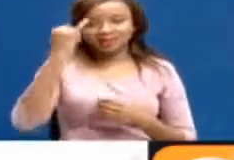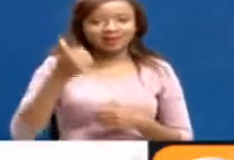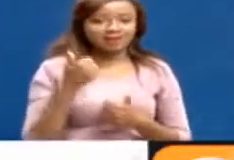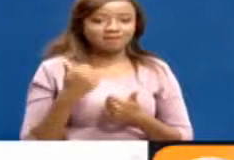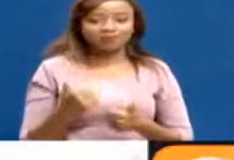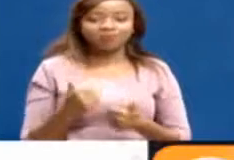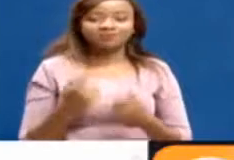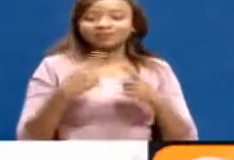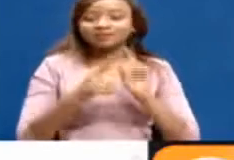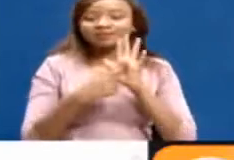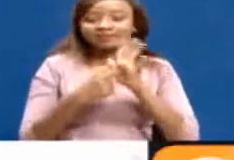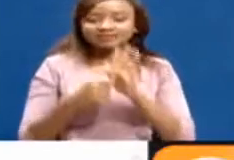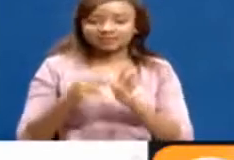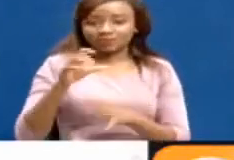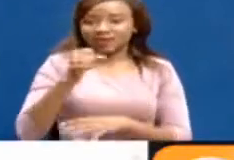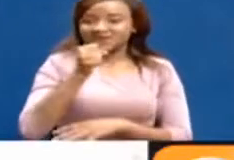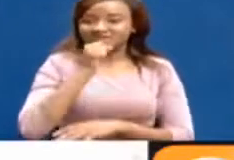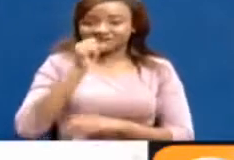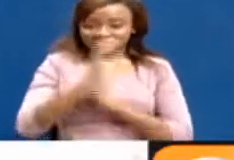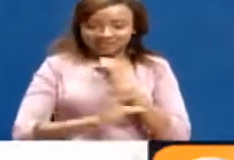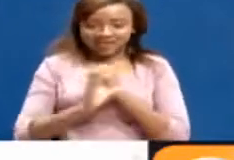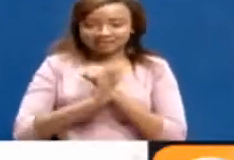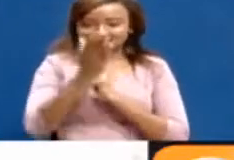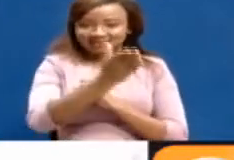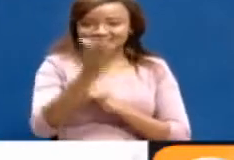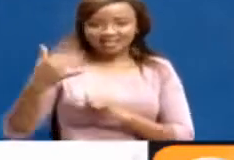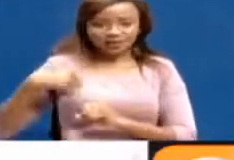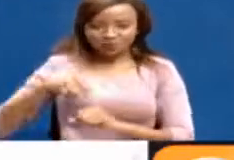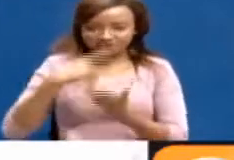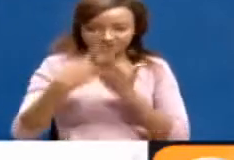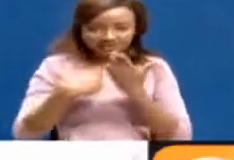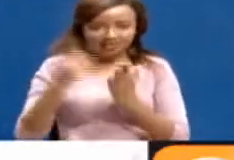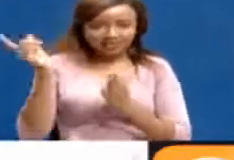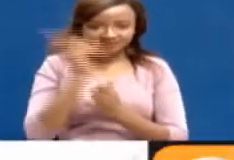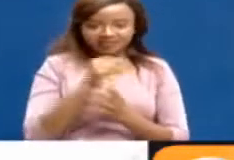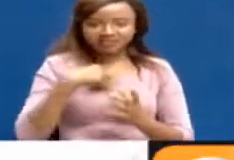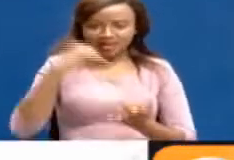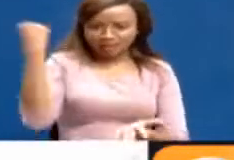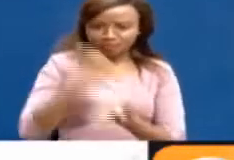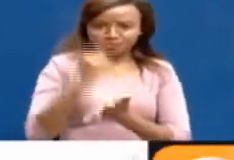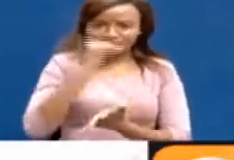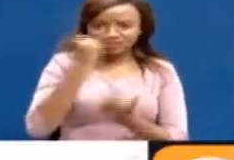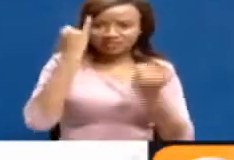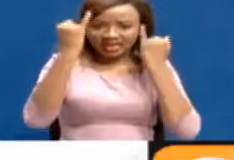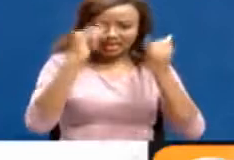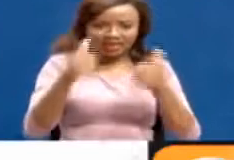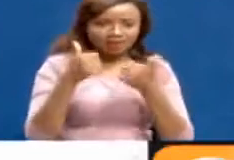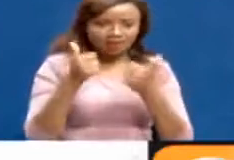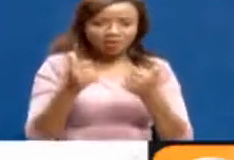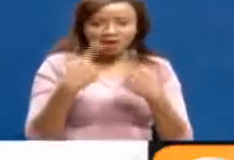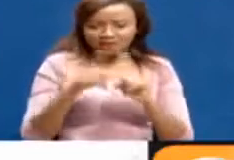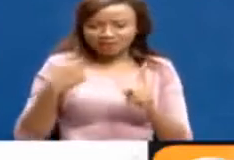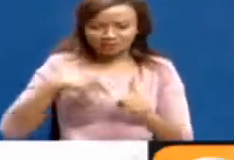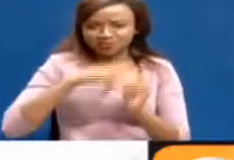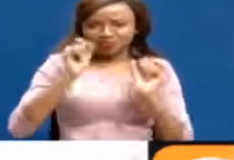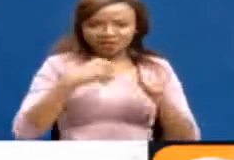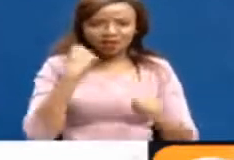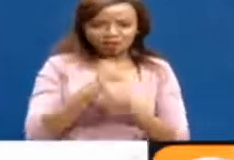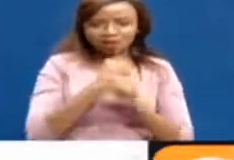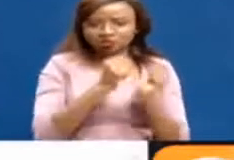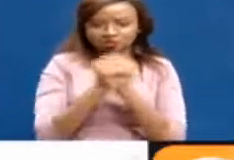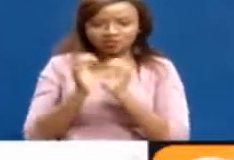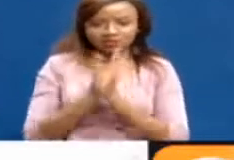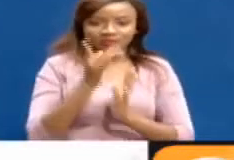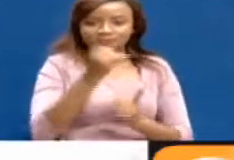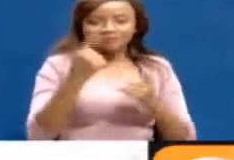all these 50 countries we've benchmarked with have passed legislation that is populist, I think we have no problem being linked with them. But we're saying